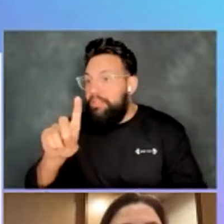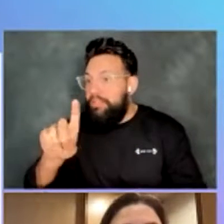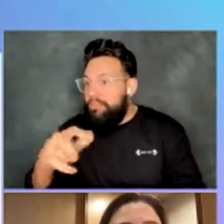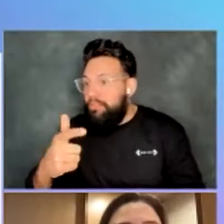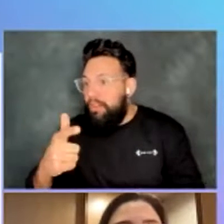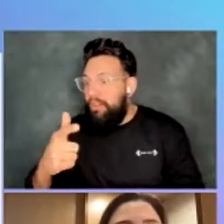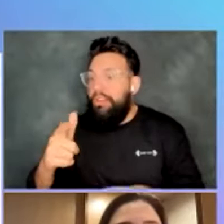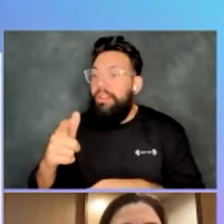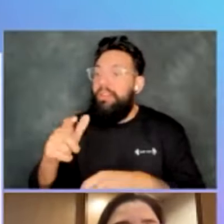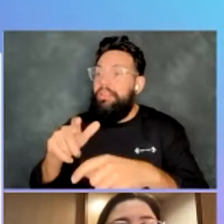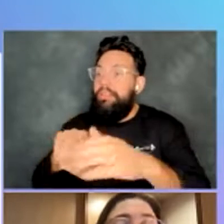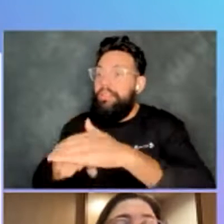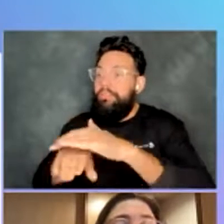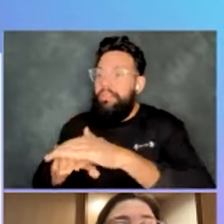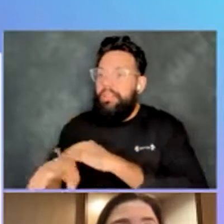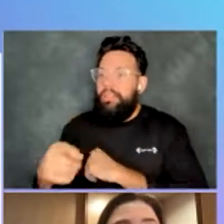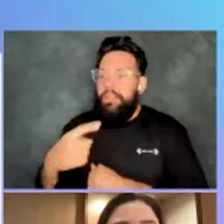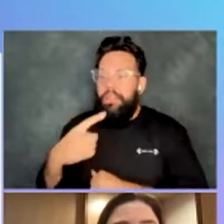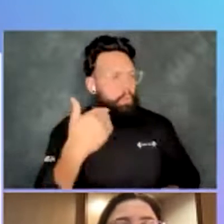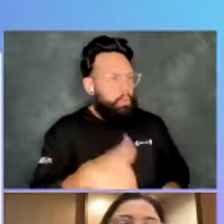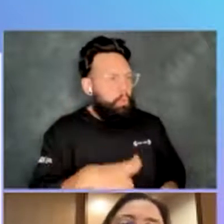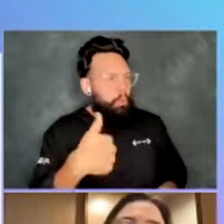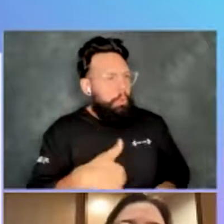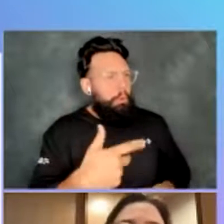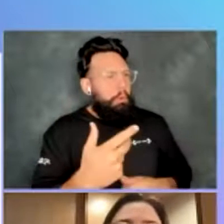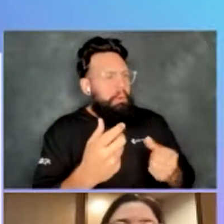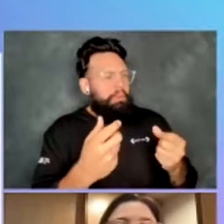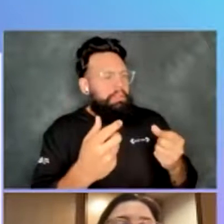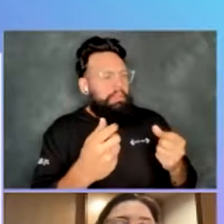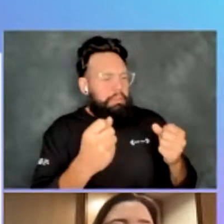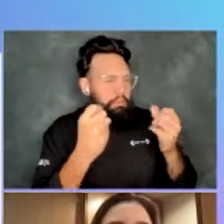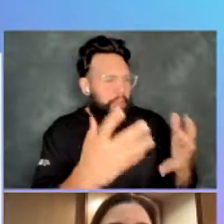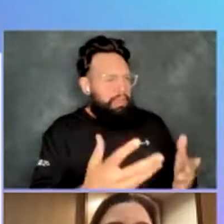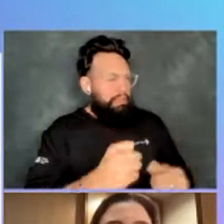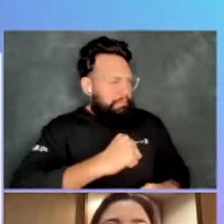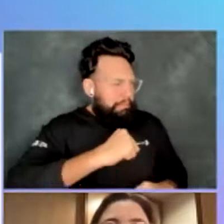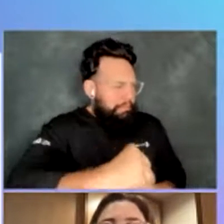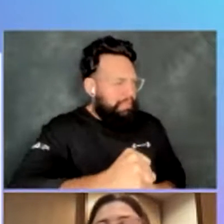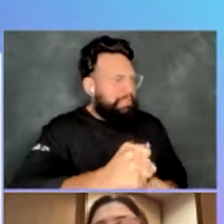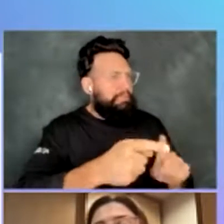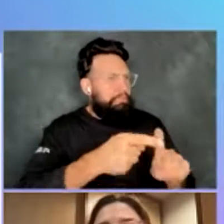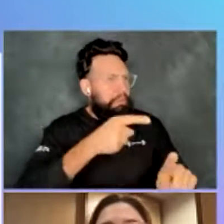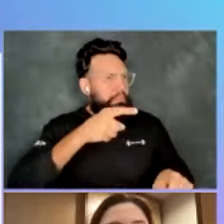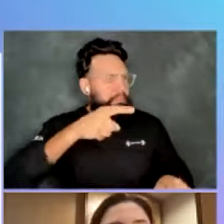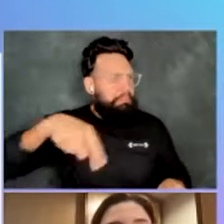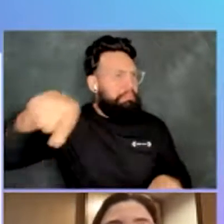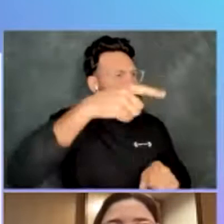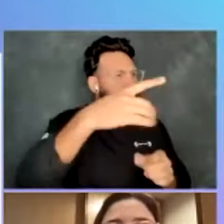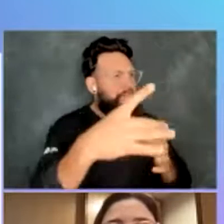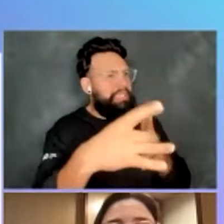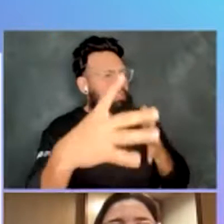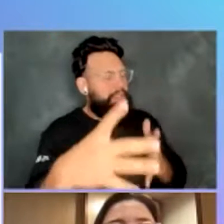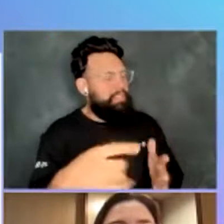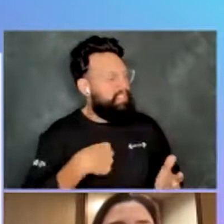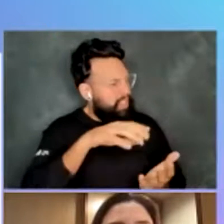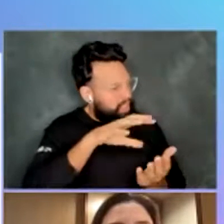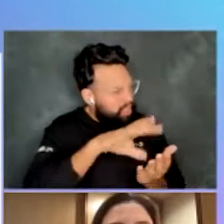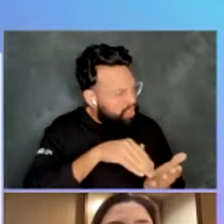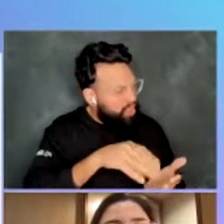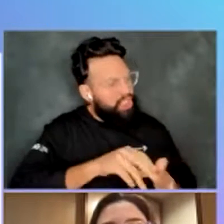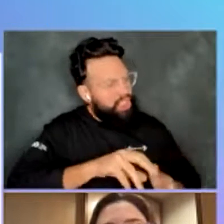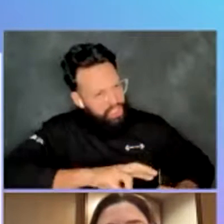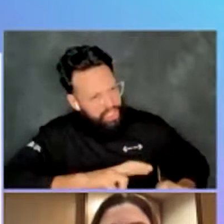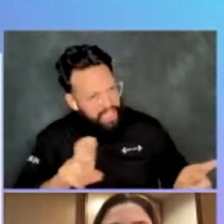the pushback that I'm getting. I am trying. I've taken your materials. I've upskilled myself. I'm getting everything ready, but